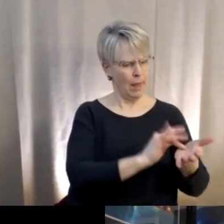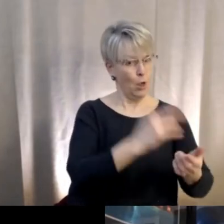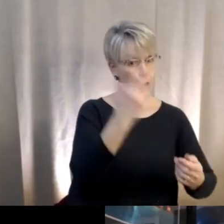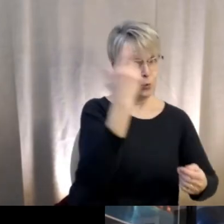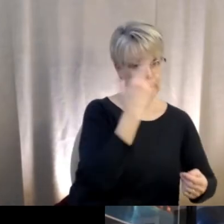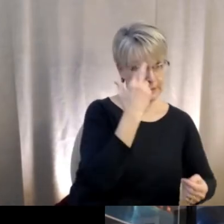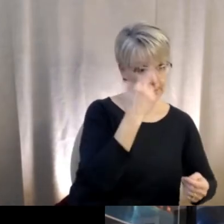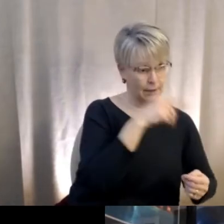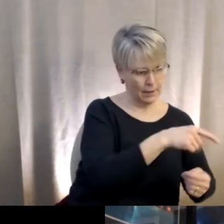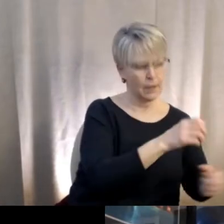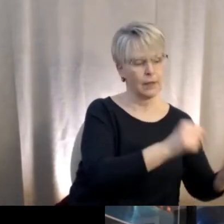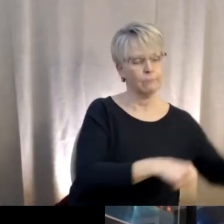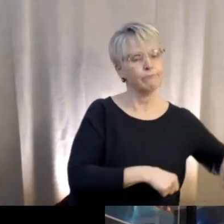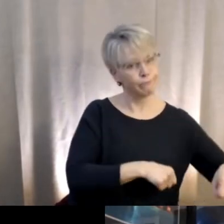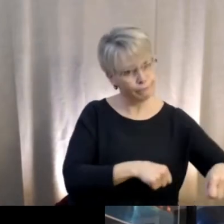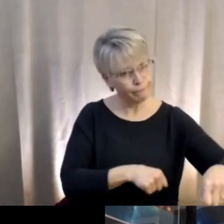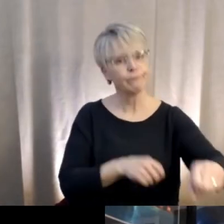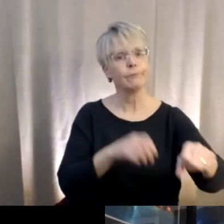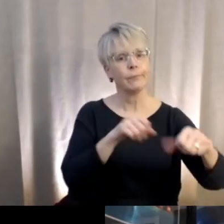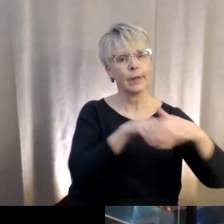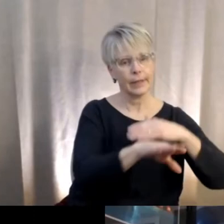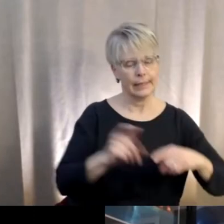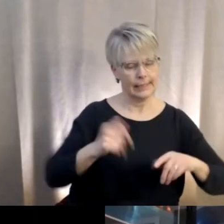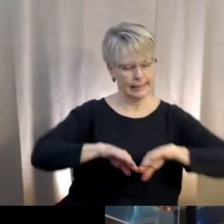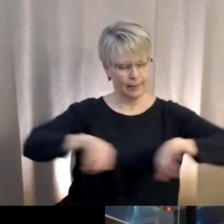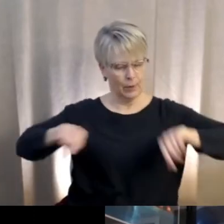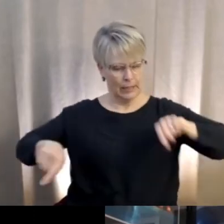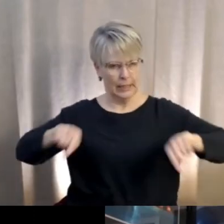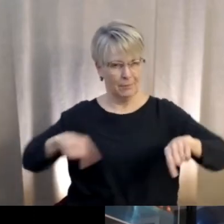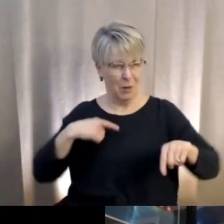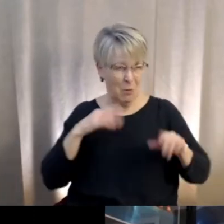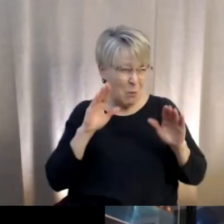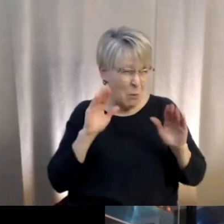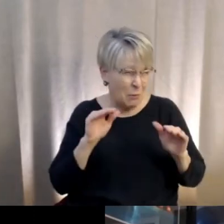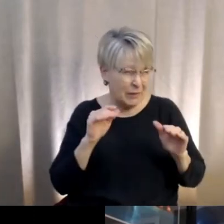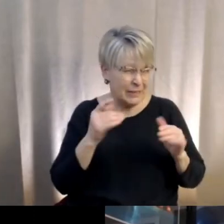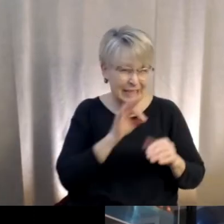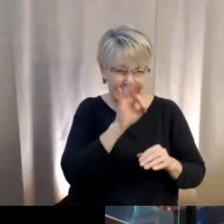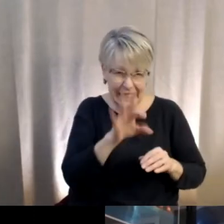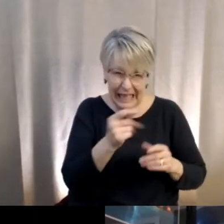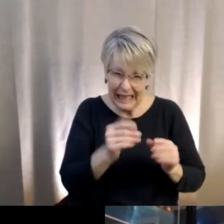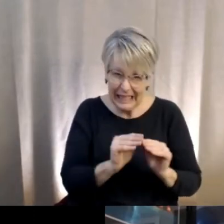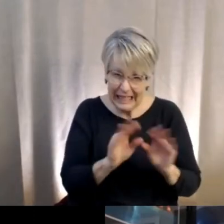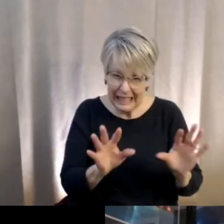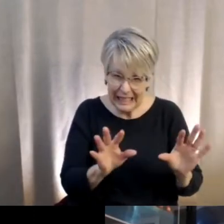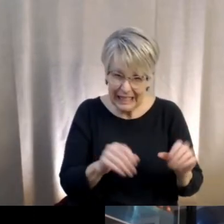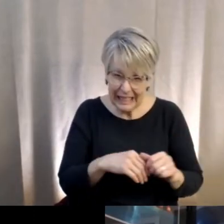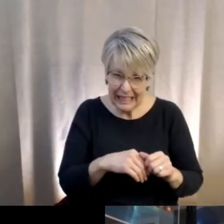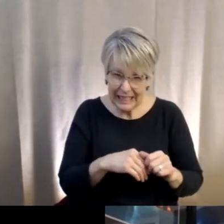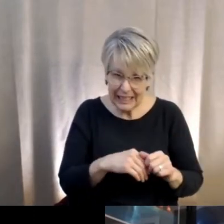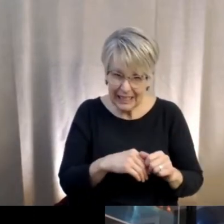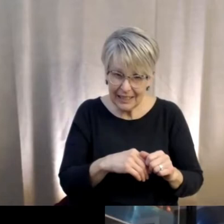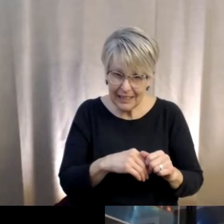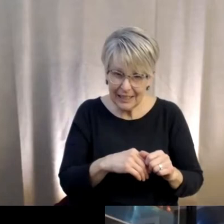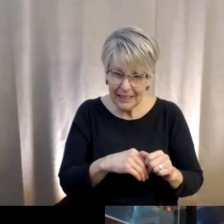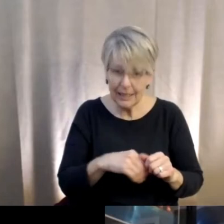that person can bring that entity with them. I hope that offers some insight. Does it make sense?